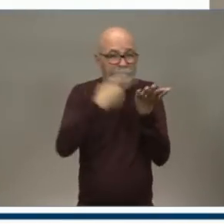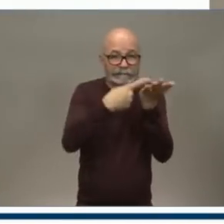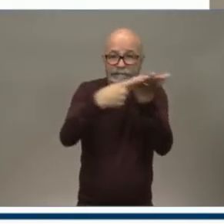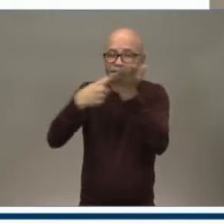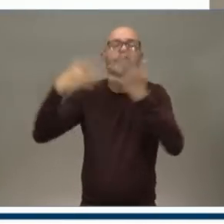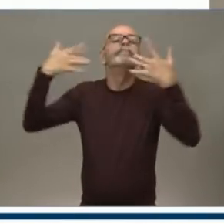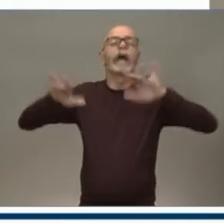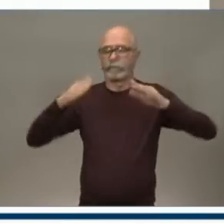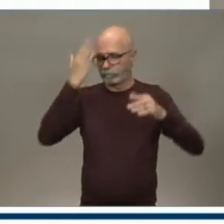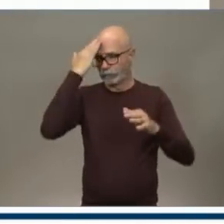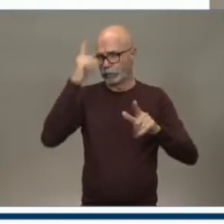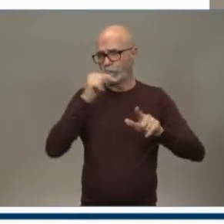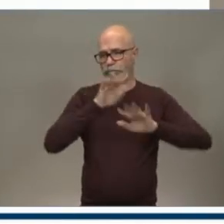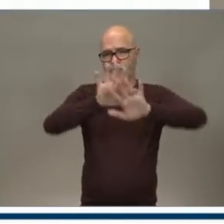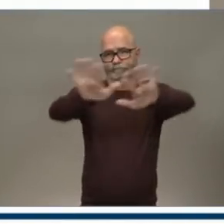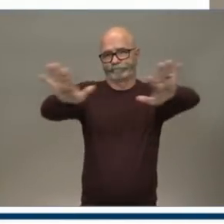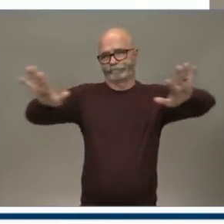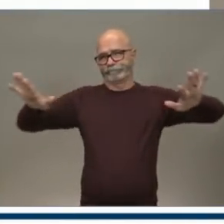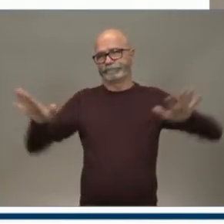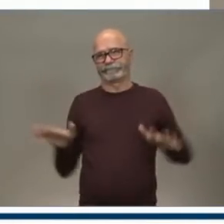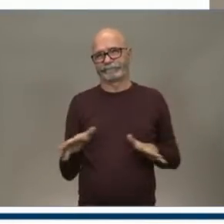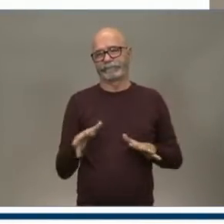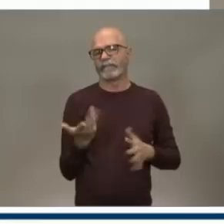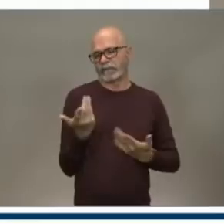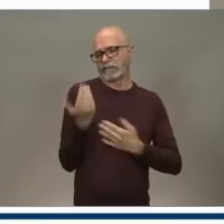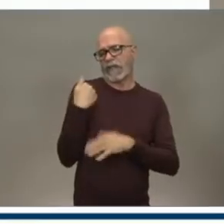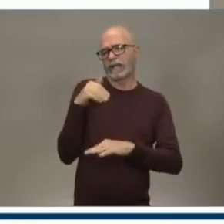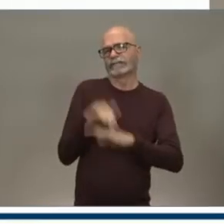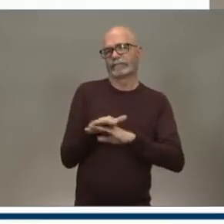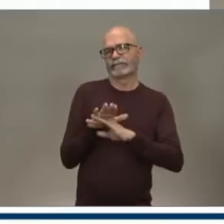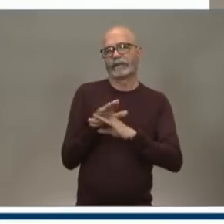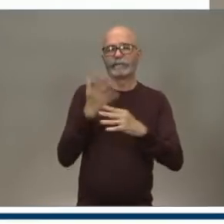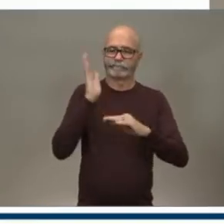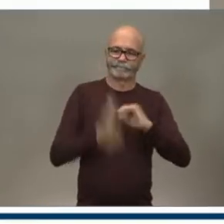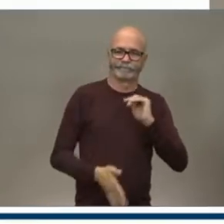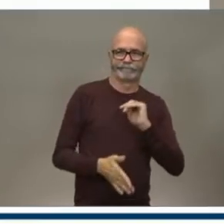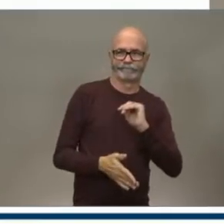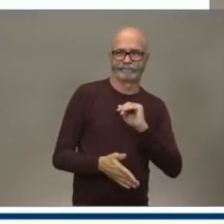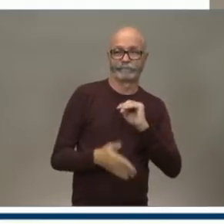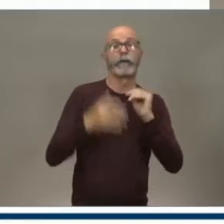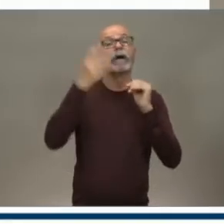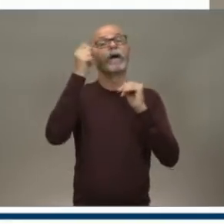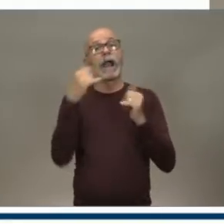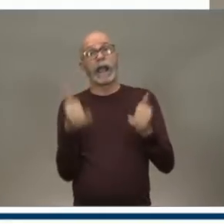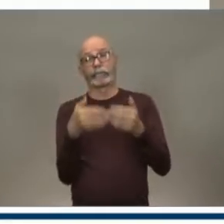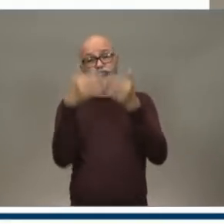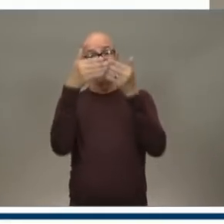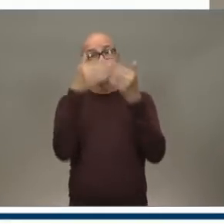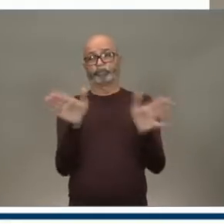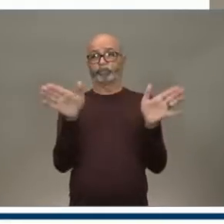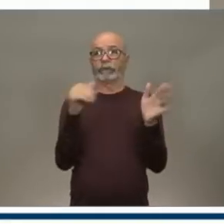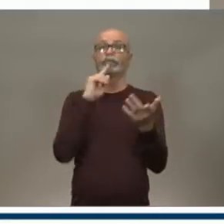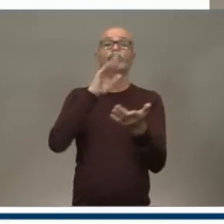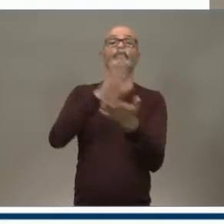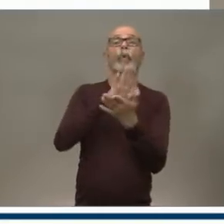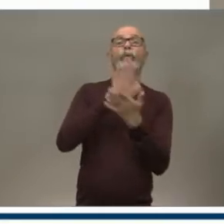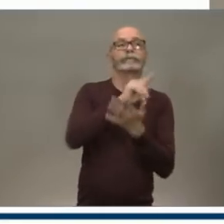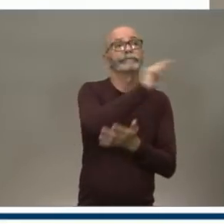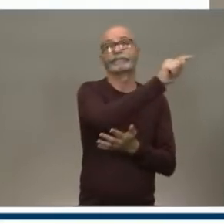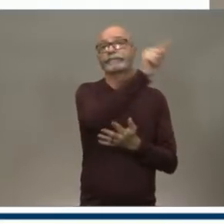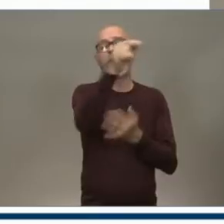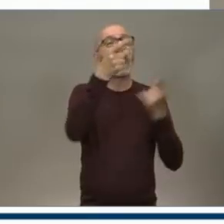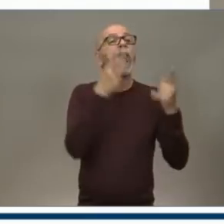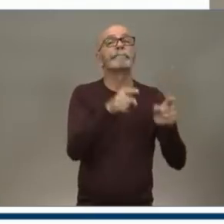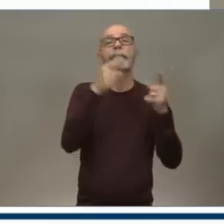evening, as well as there was general communication to the broader school community, so they were all aware of the situation, the broader